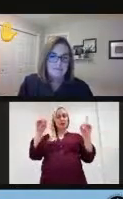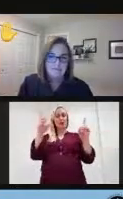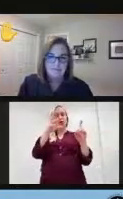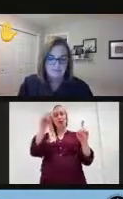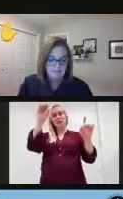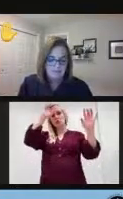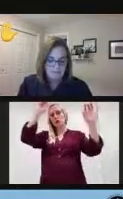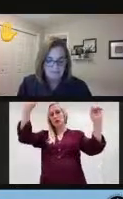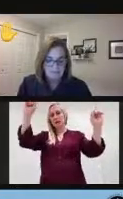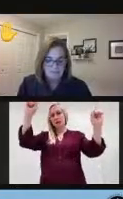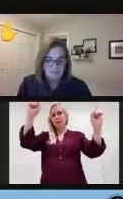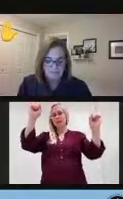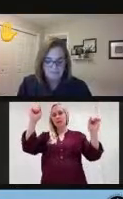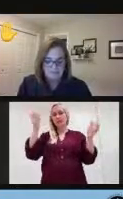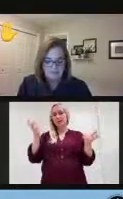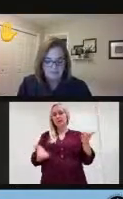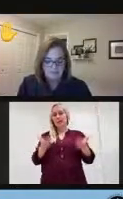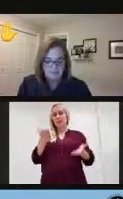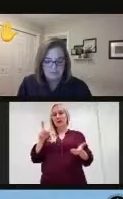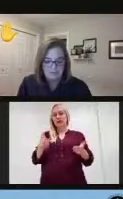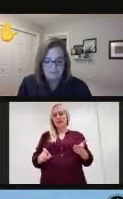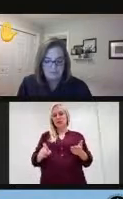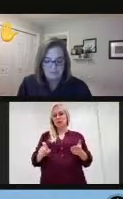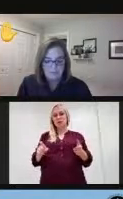superintendents that they have to deal with